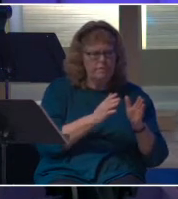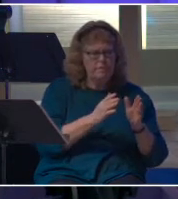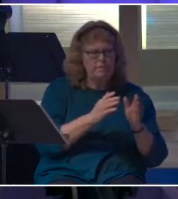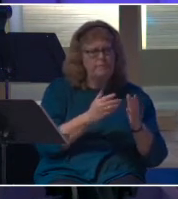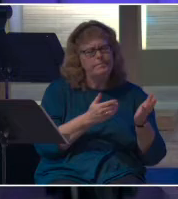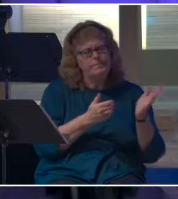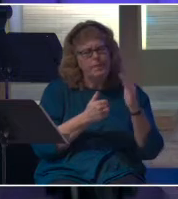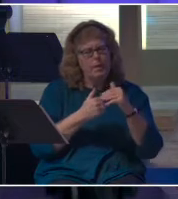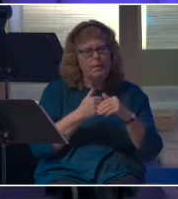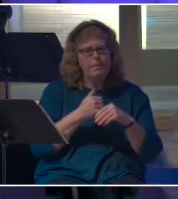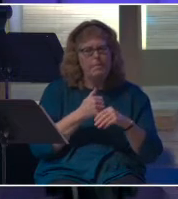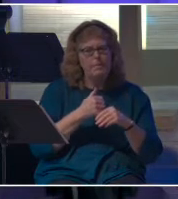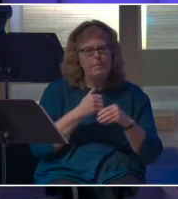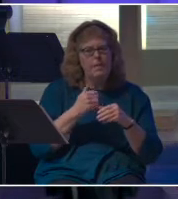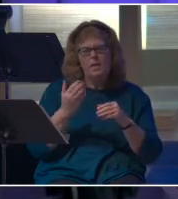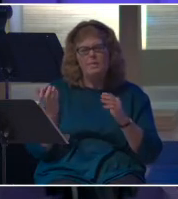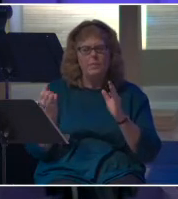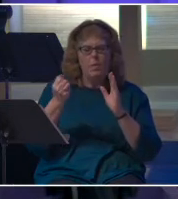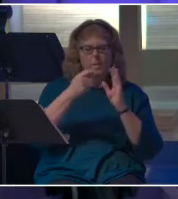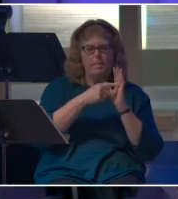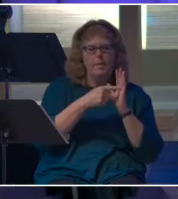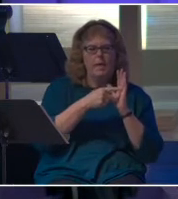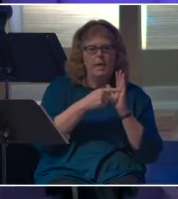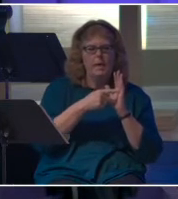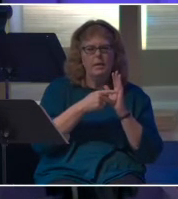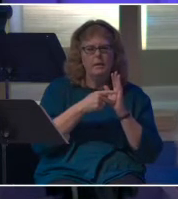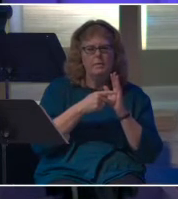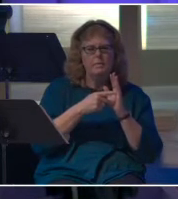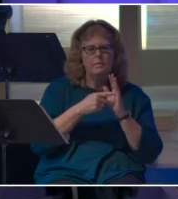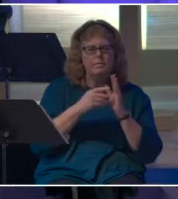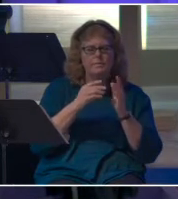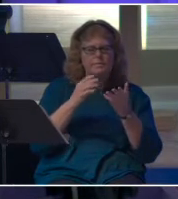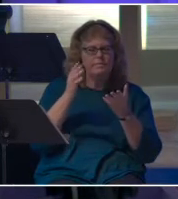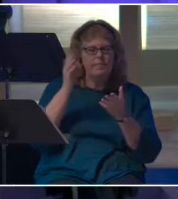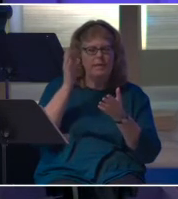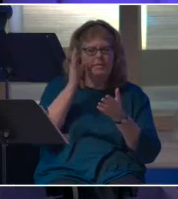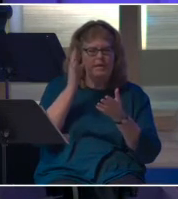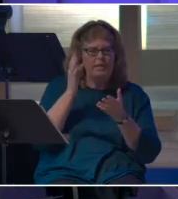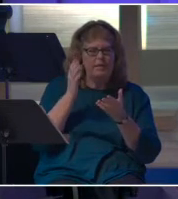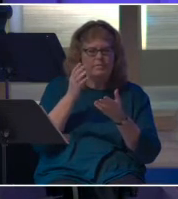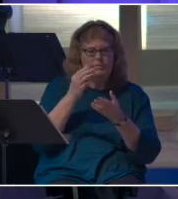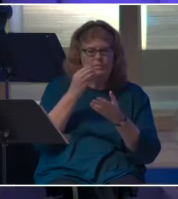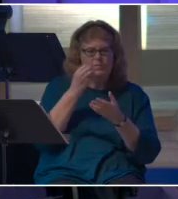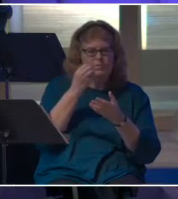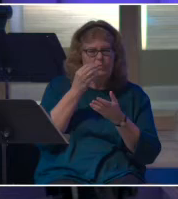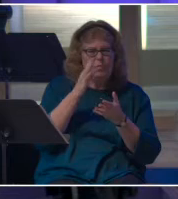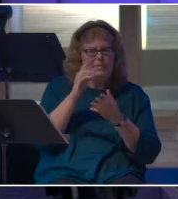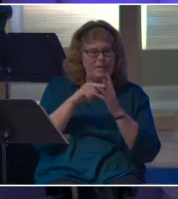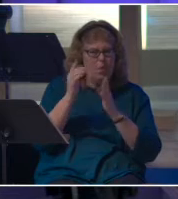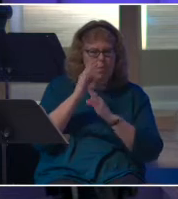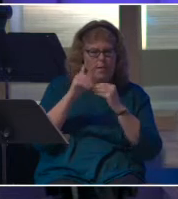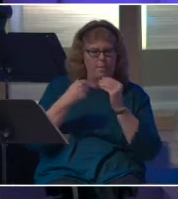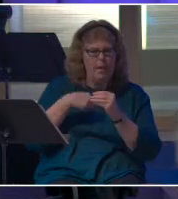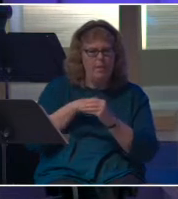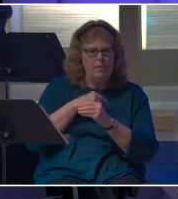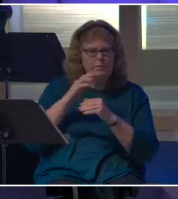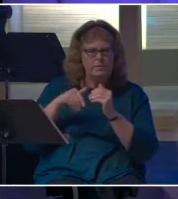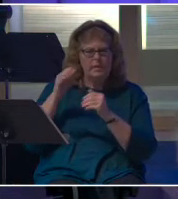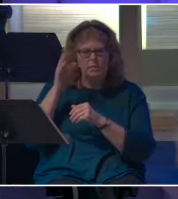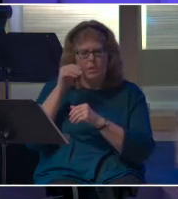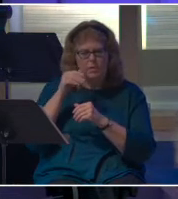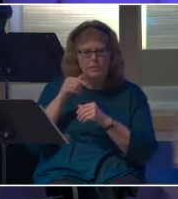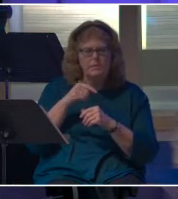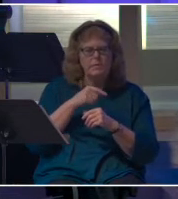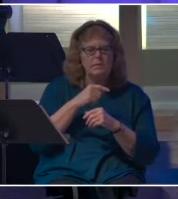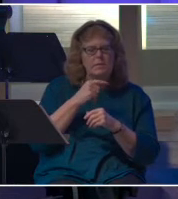"Come, let us go back, lest my father cease to care about the donkeys and become anxious about us." But he said to